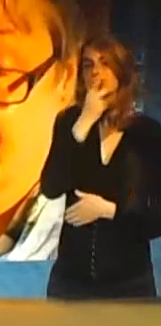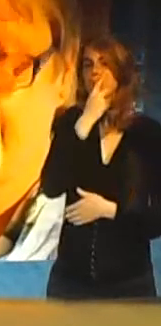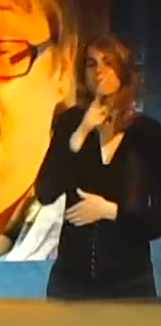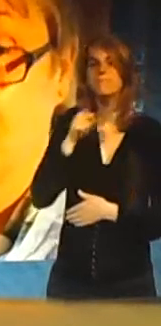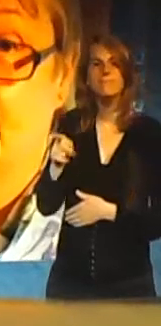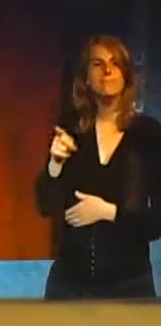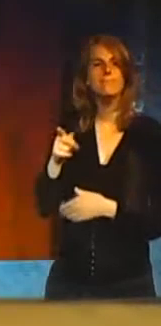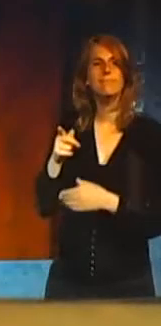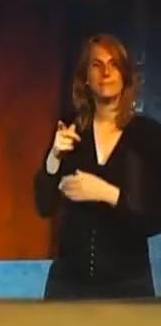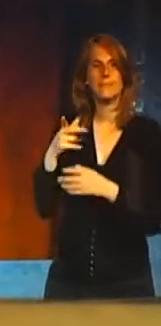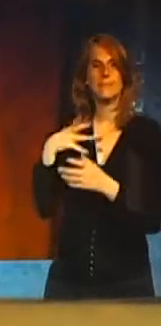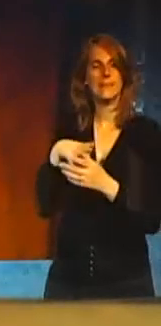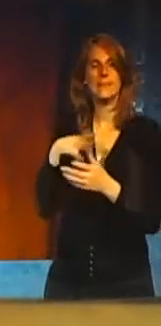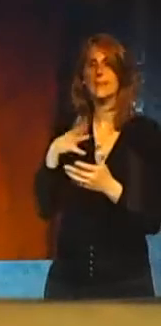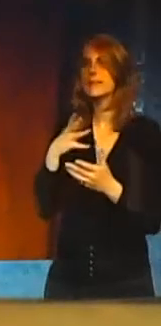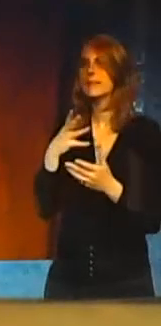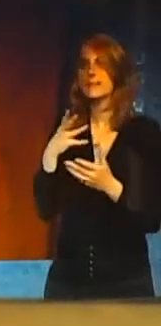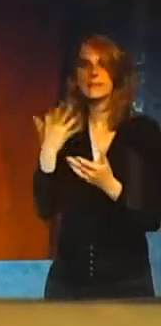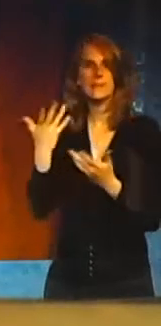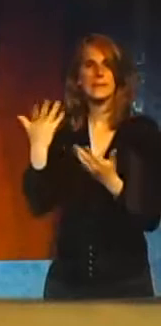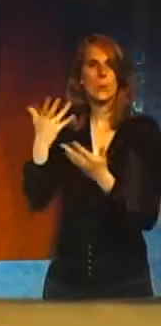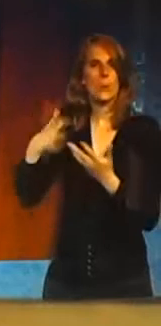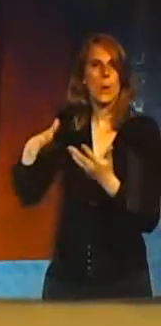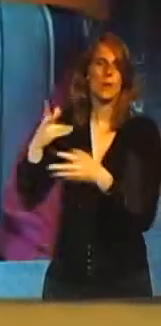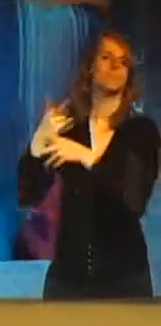was safe and looked after.